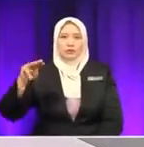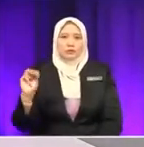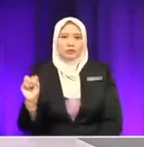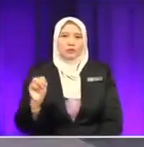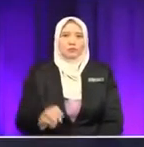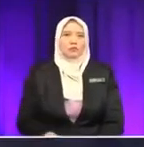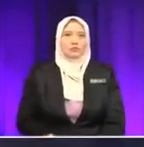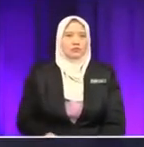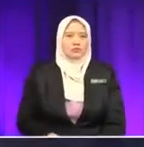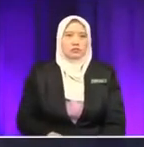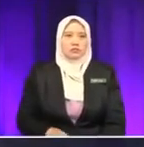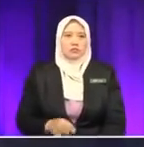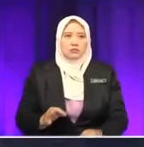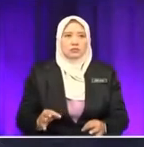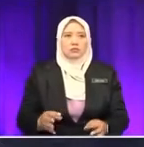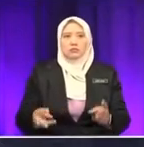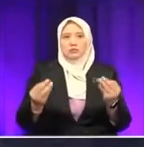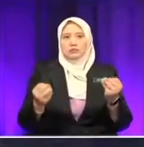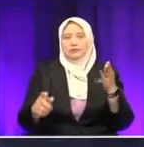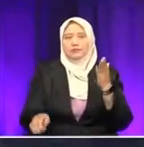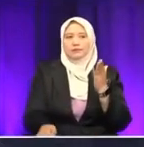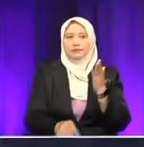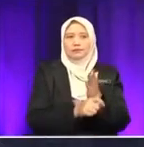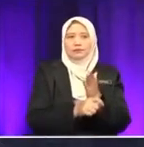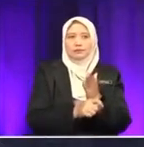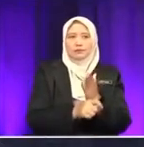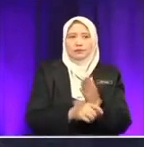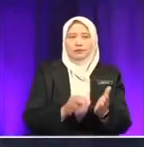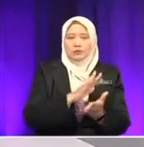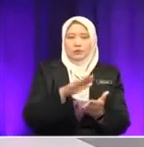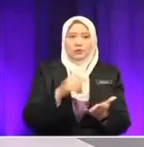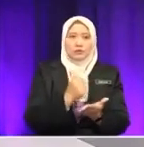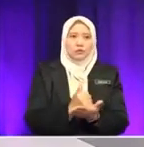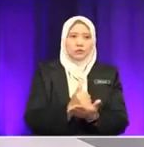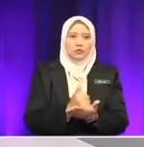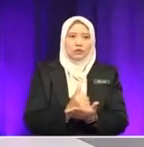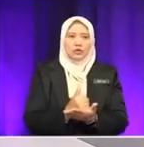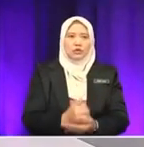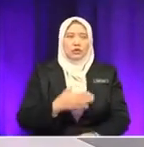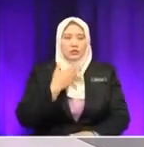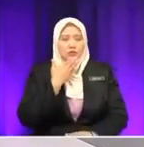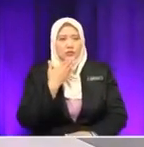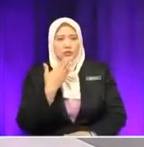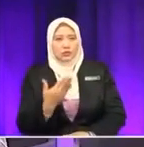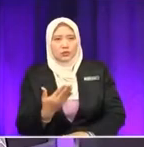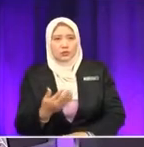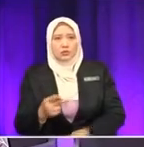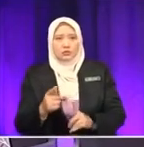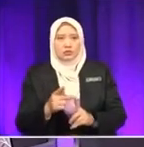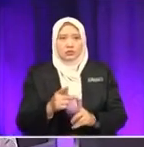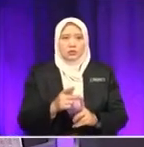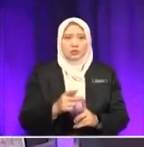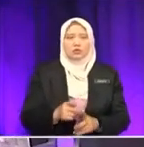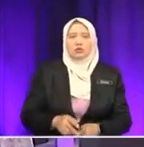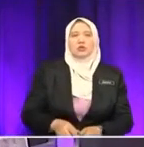on, Teacher, just to conclude? All right, so girls and boys, viewers out there, thanks to SMK Cikgu Dua, Gua Musang